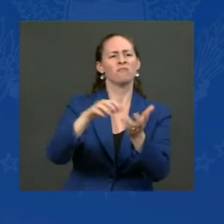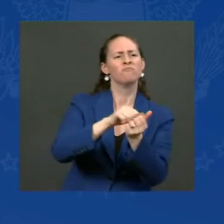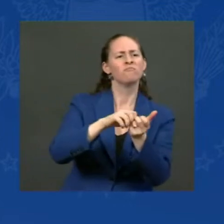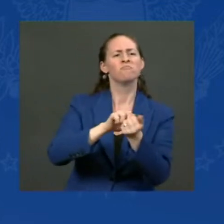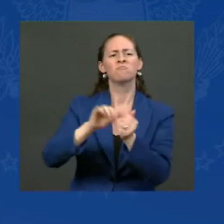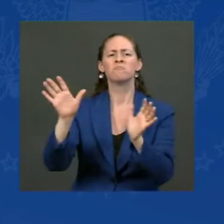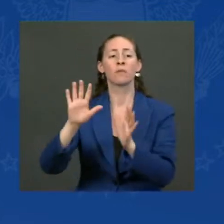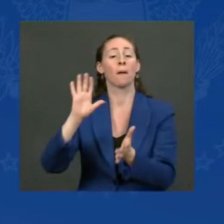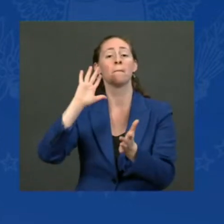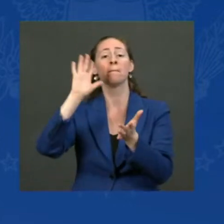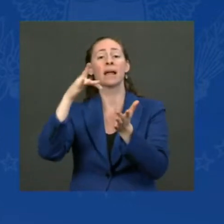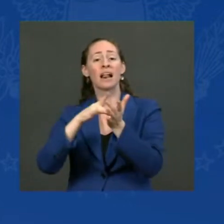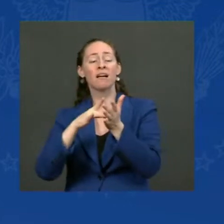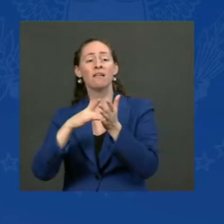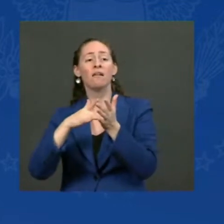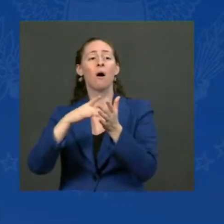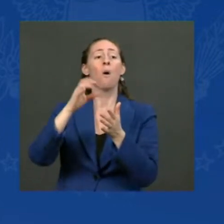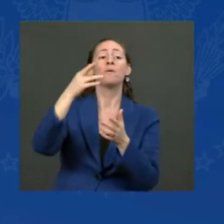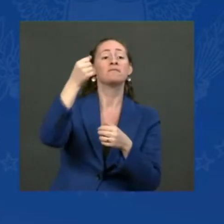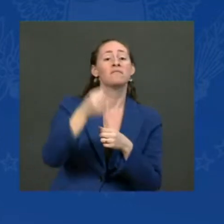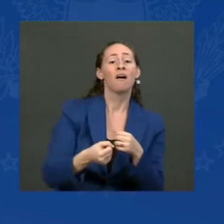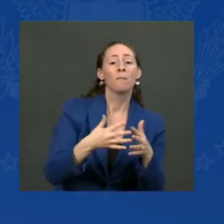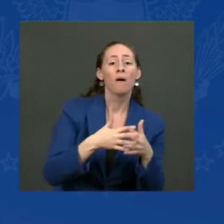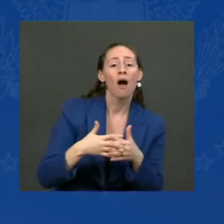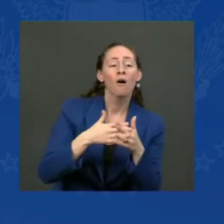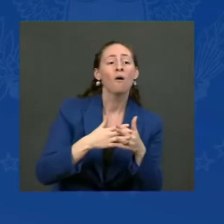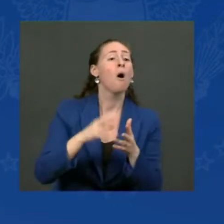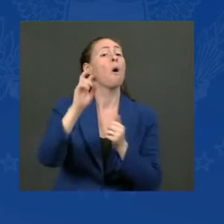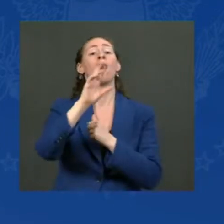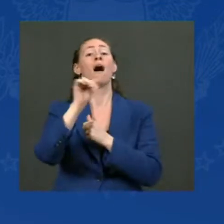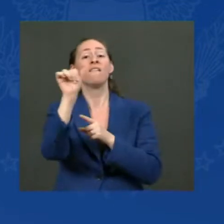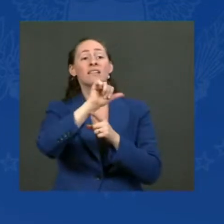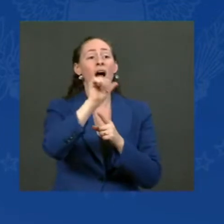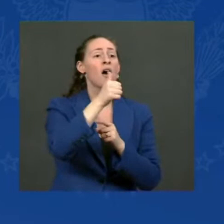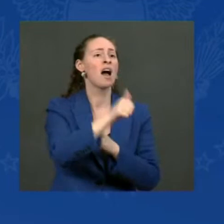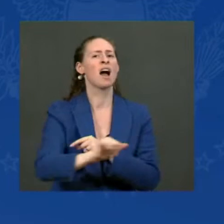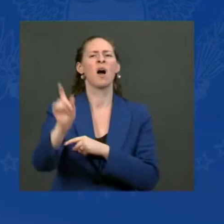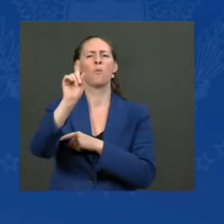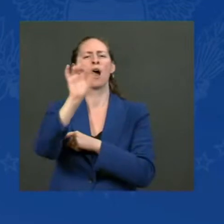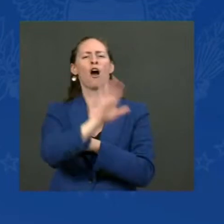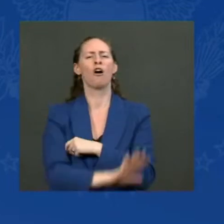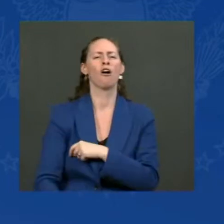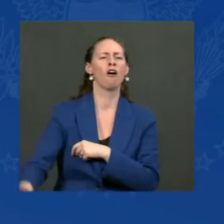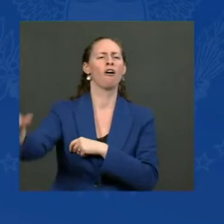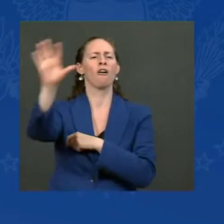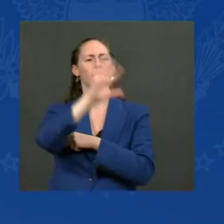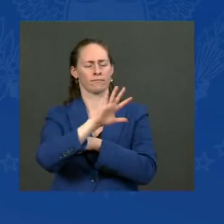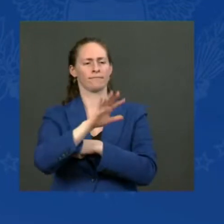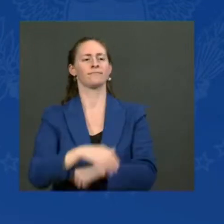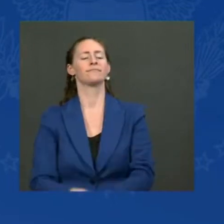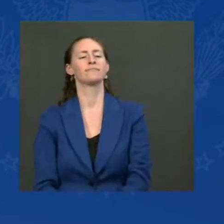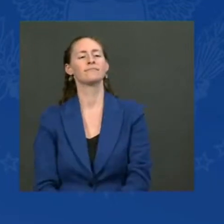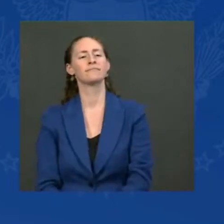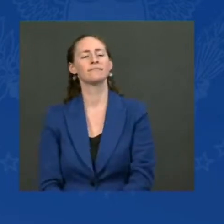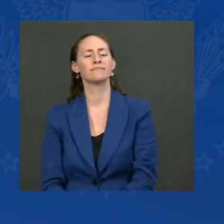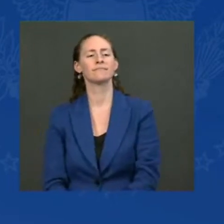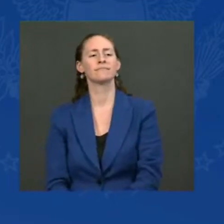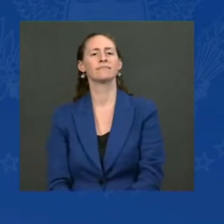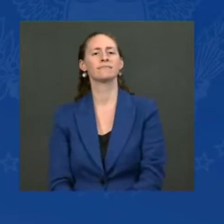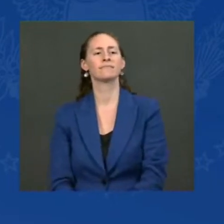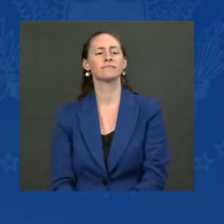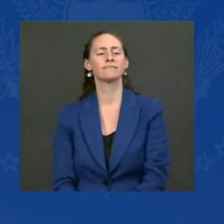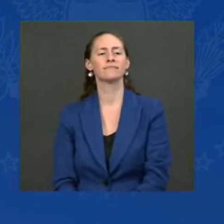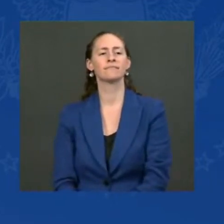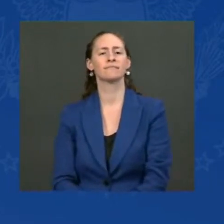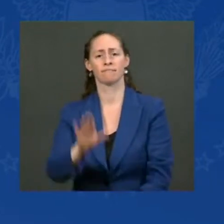to Afghanistan, wherever it appears in the world. We all must call out and condemn the targeting and